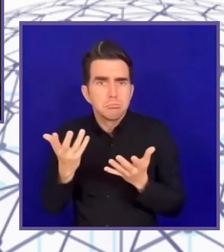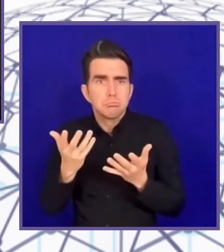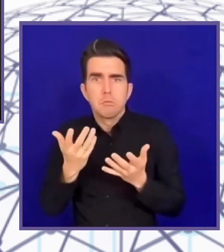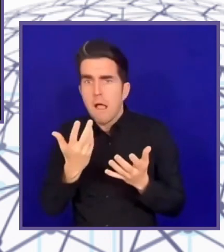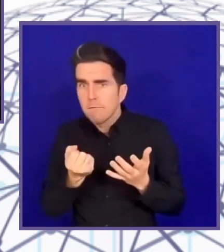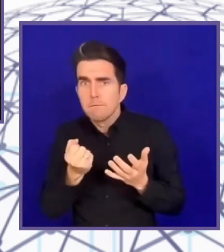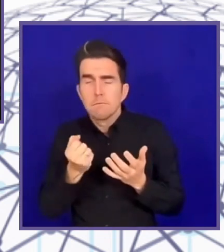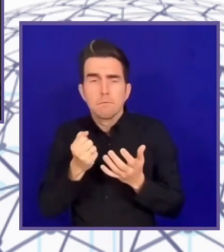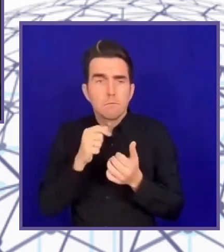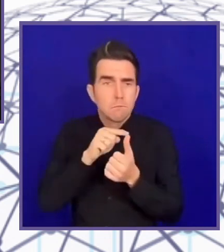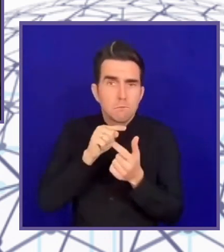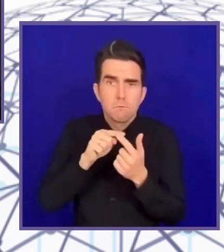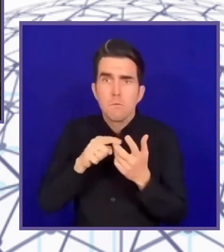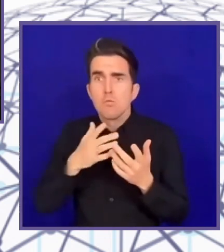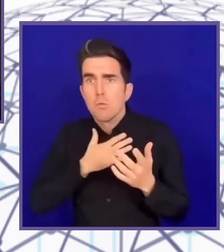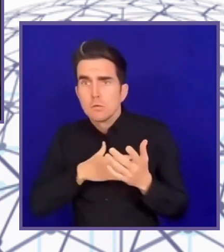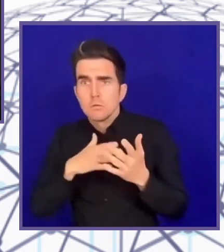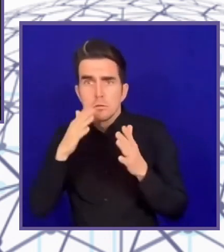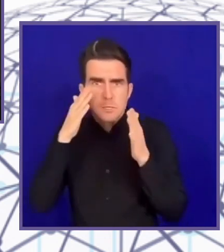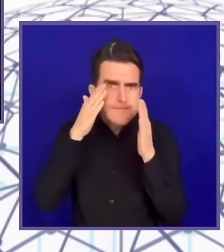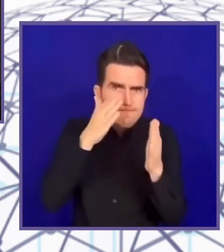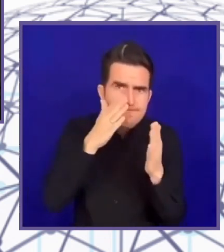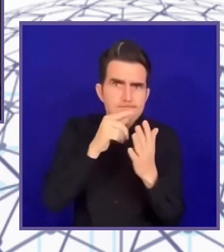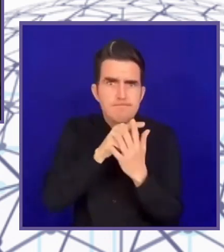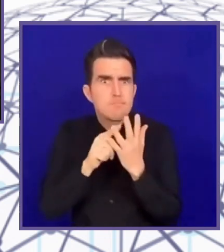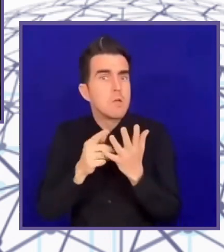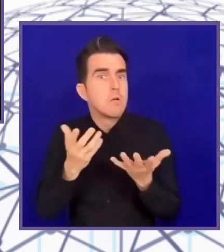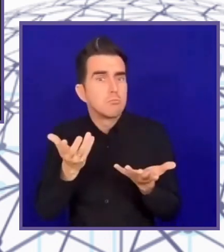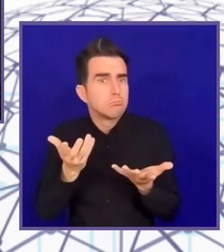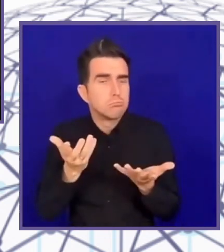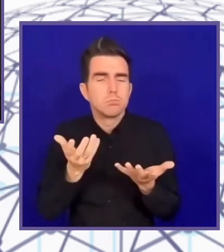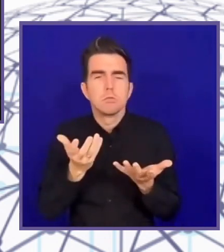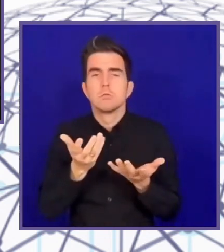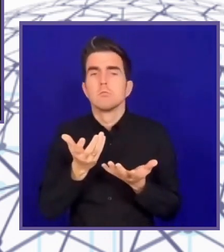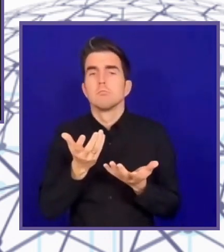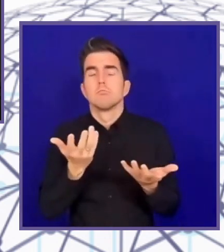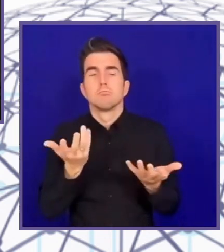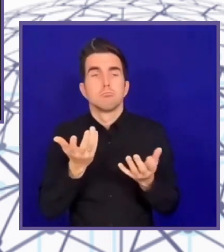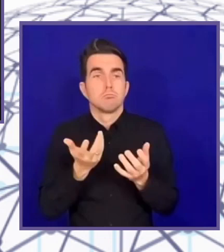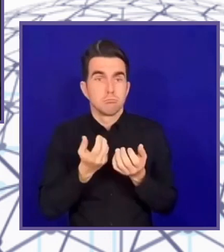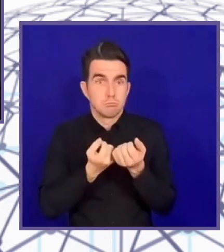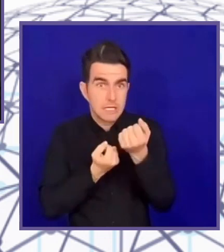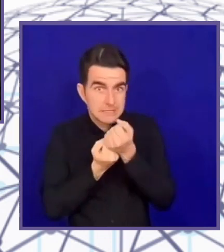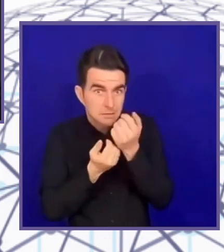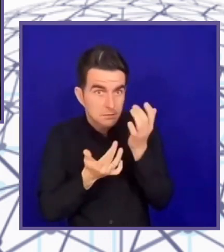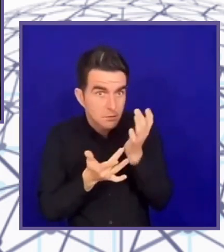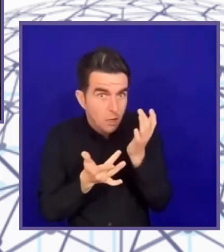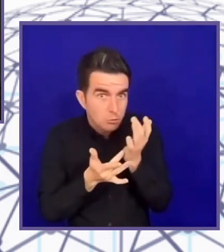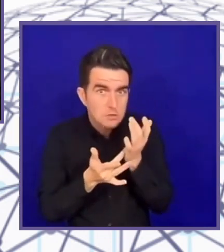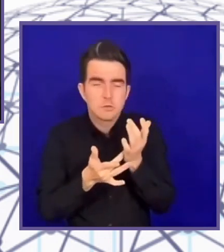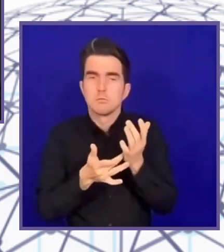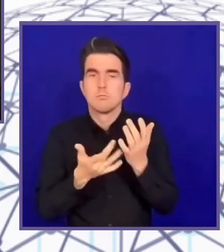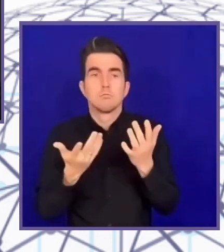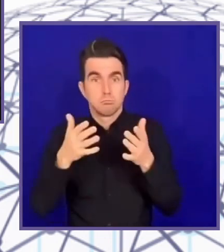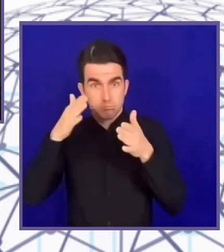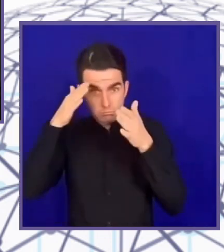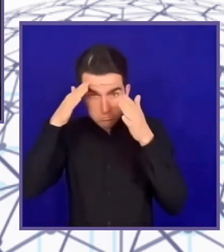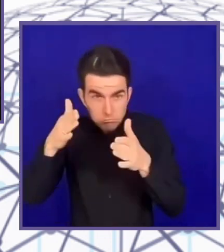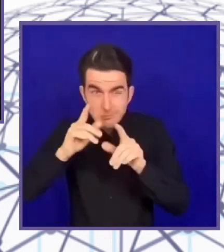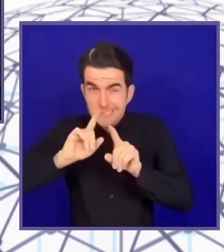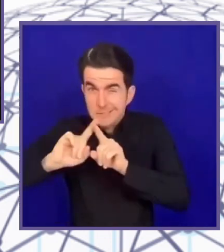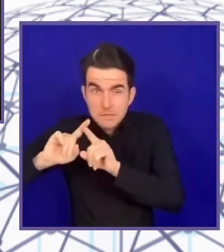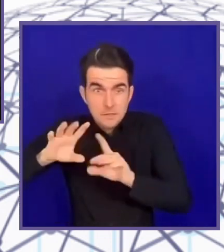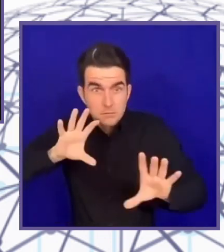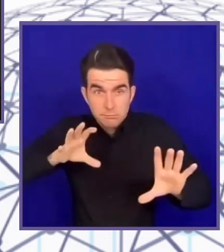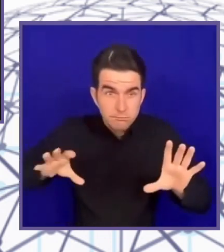specific regions initially, or kind of all the regions you work with? The short answer is we are not yet there in terms of the